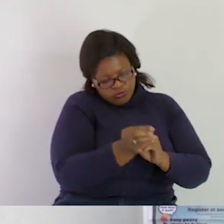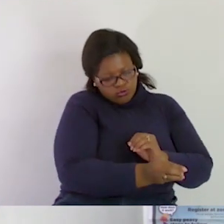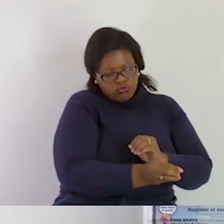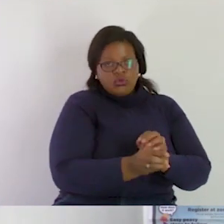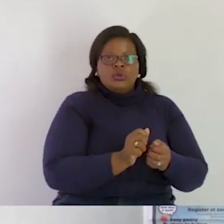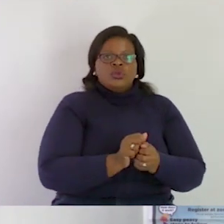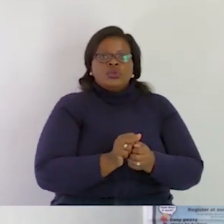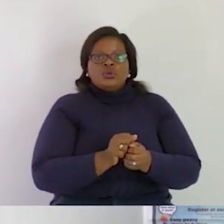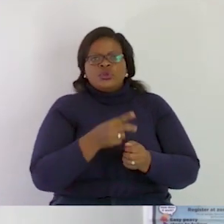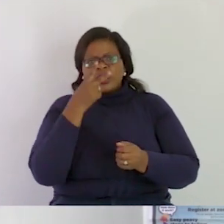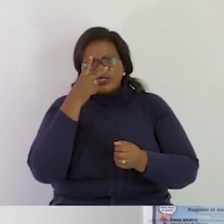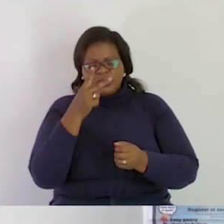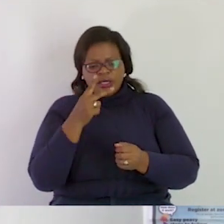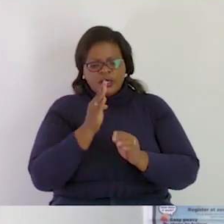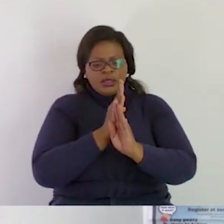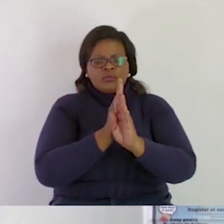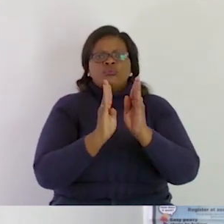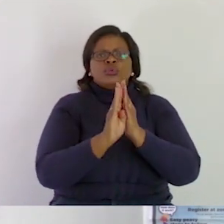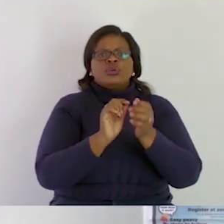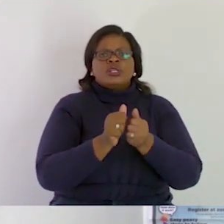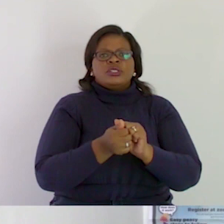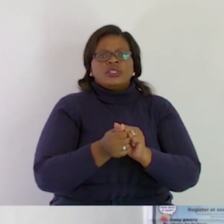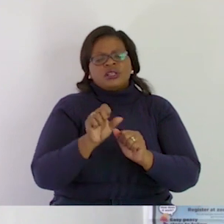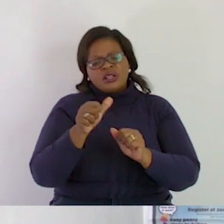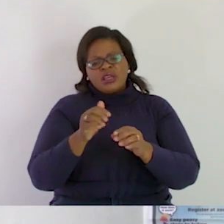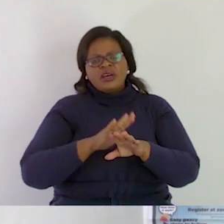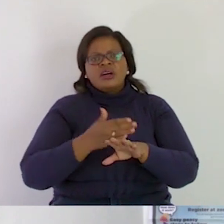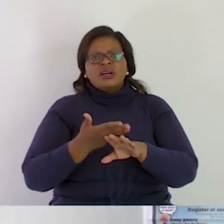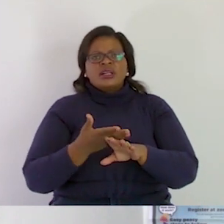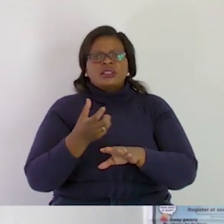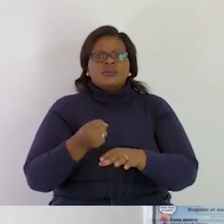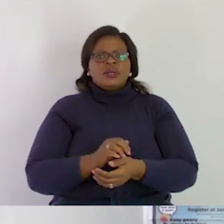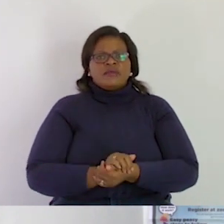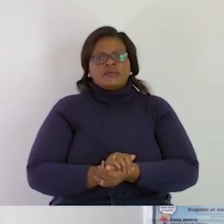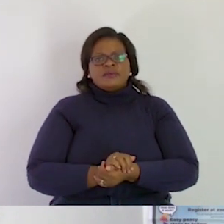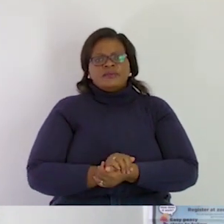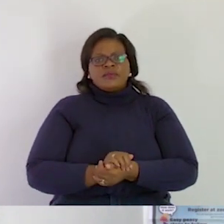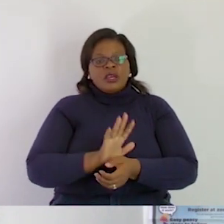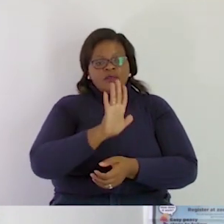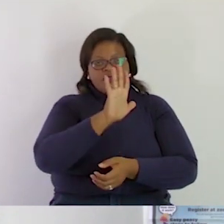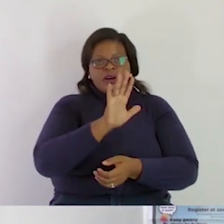changed. I'll give you another example. Let's say I have 5.